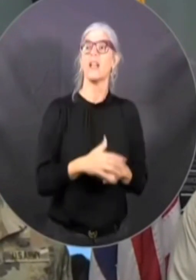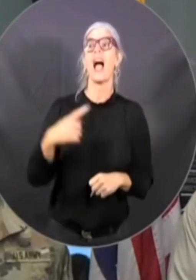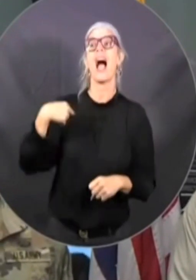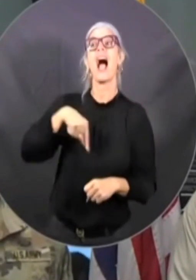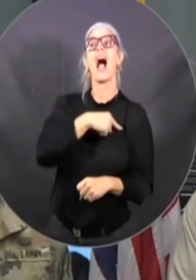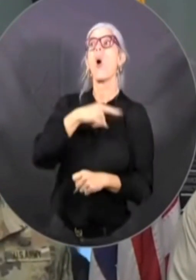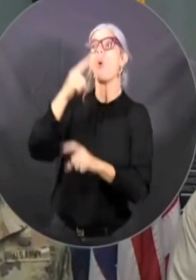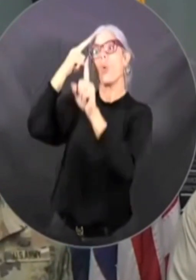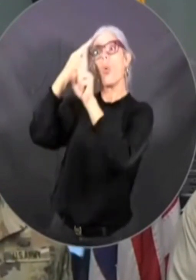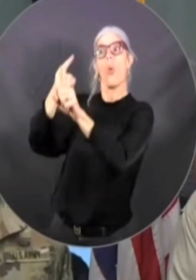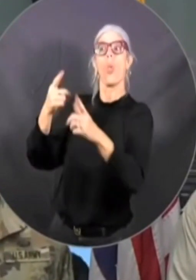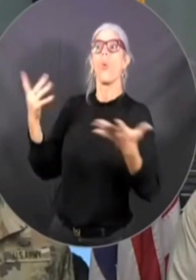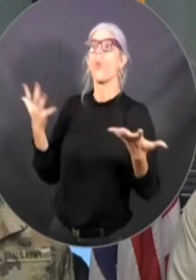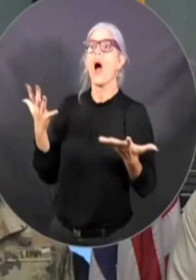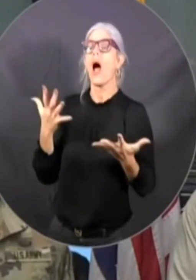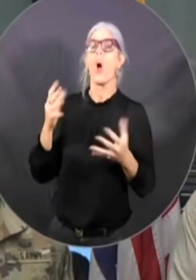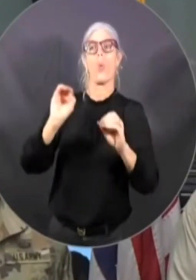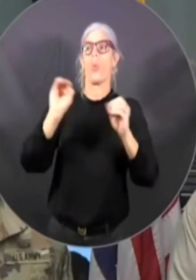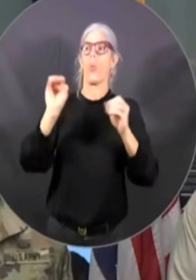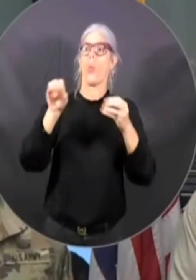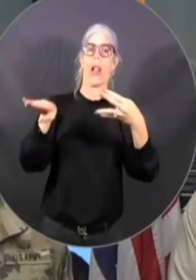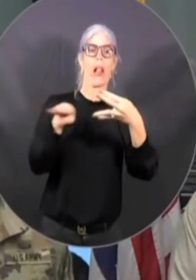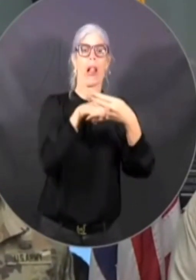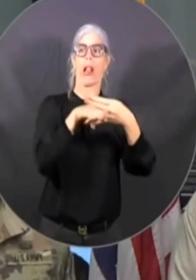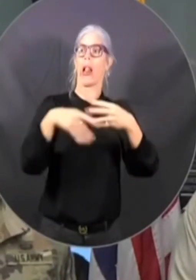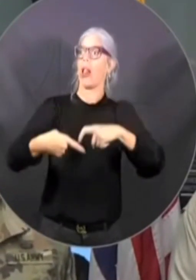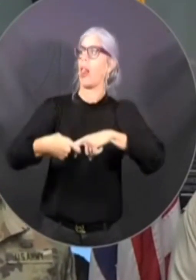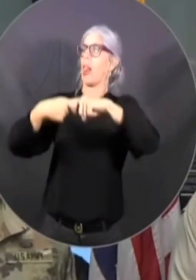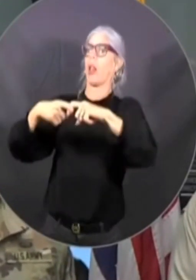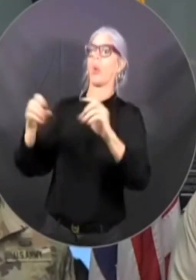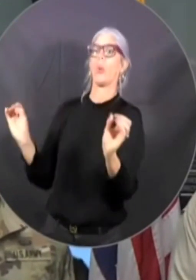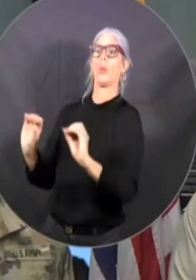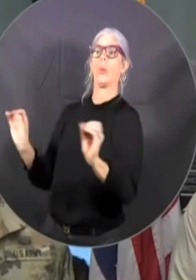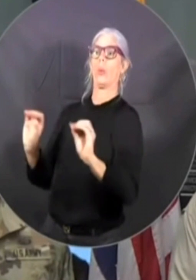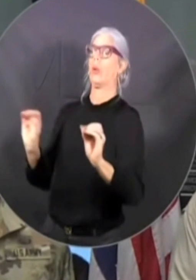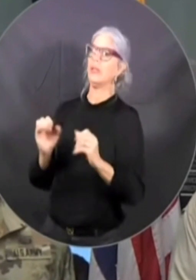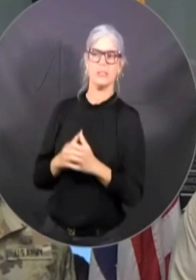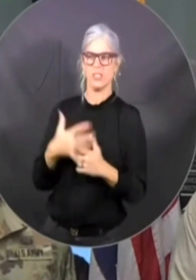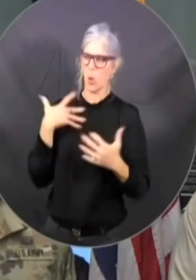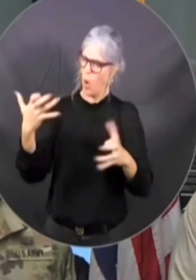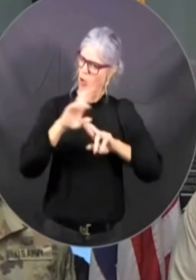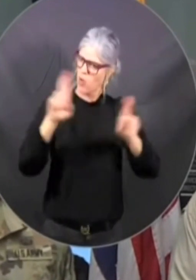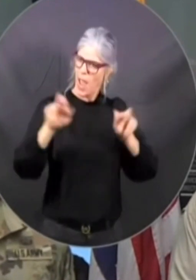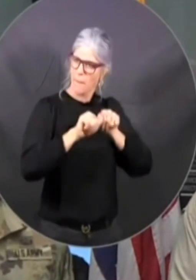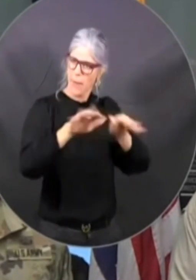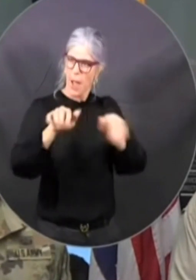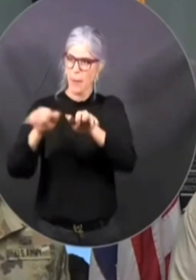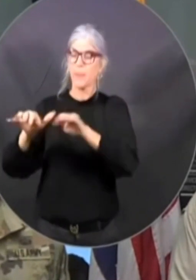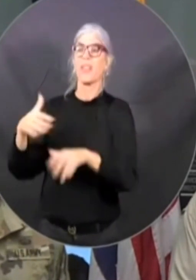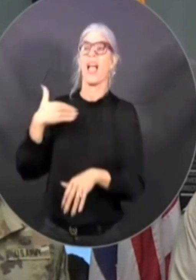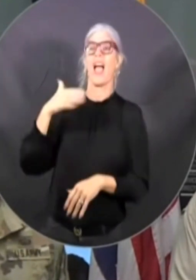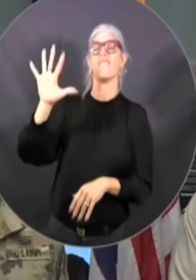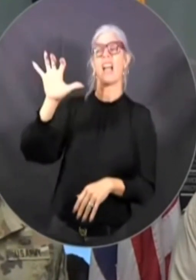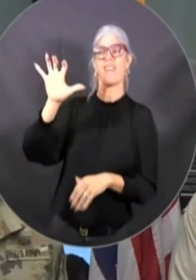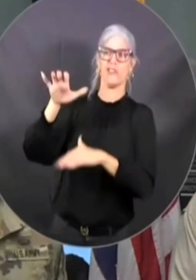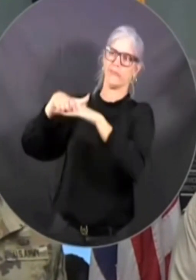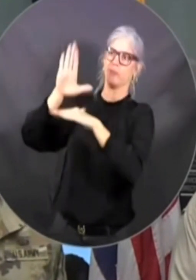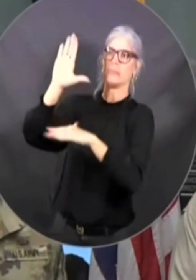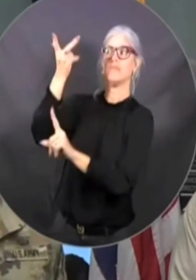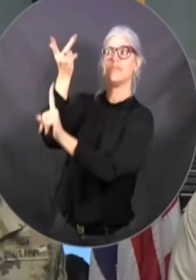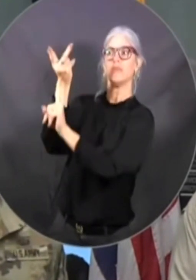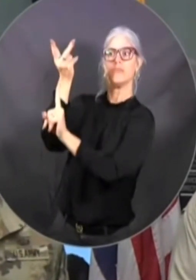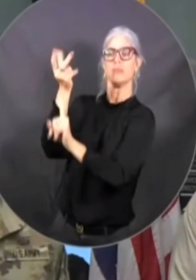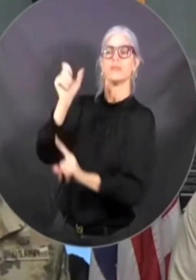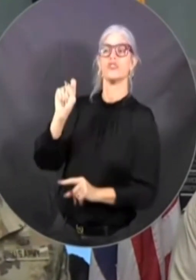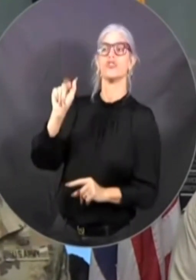In terms of communications, there's 500 plus Starlink internets ready for deployment to places that need to be. There's already